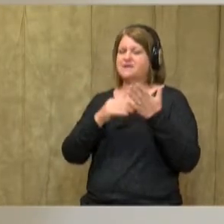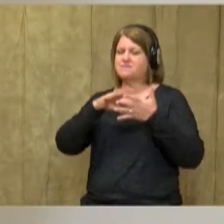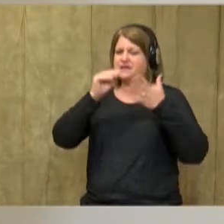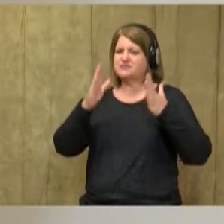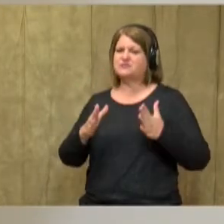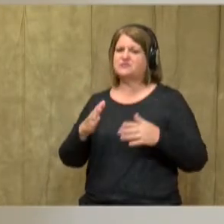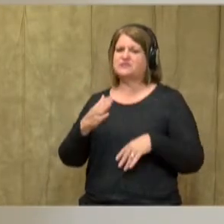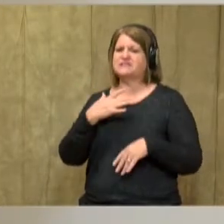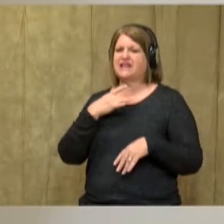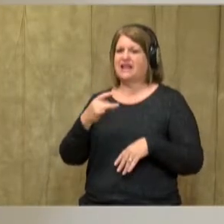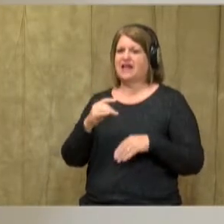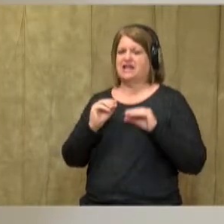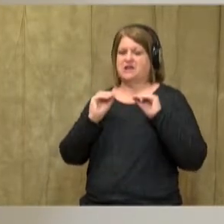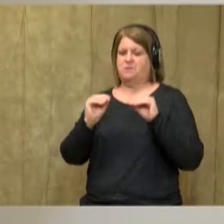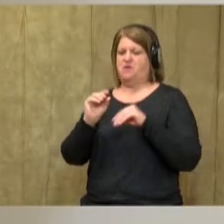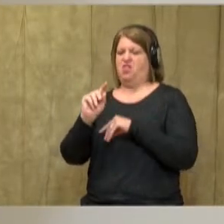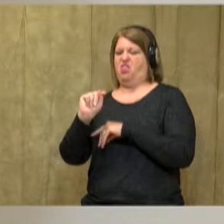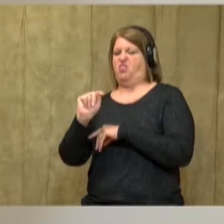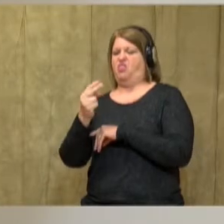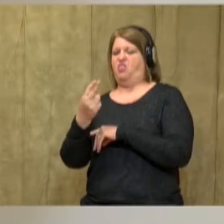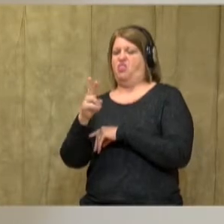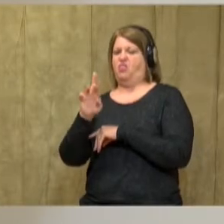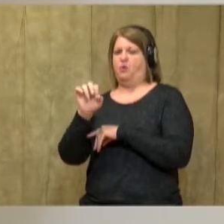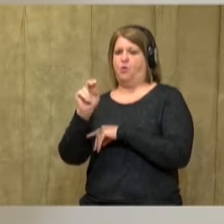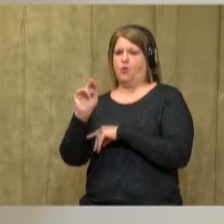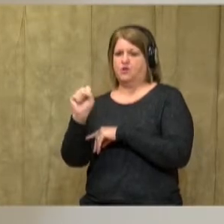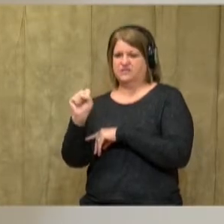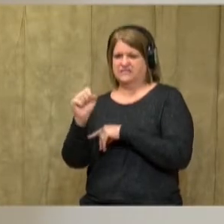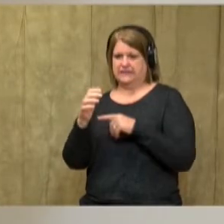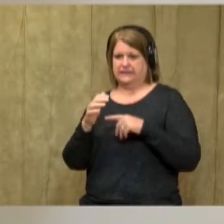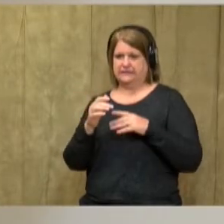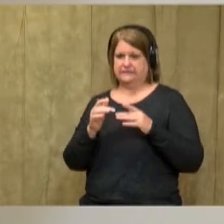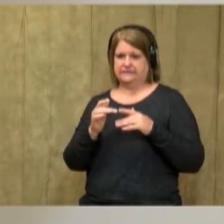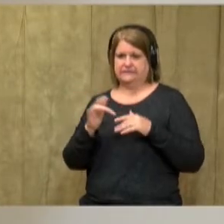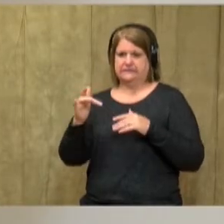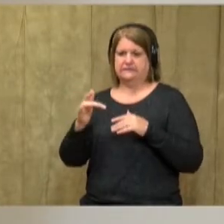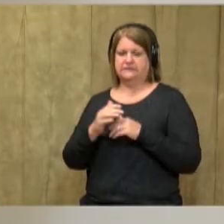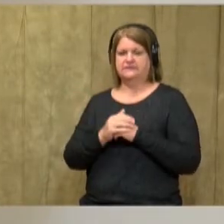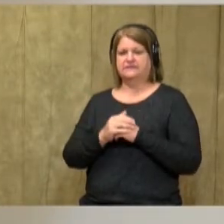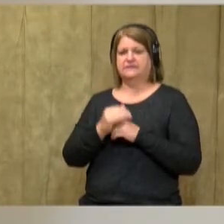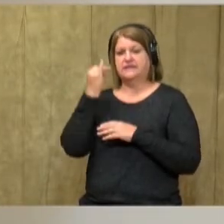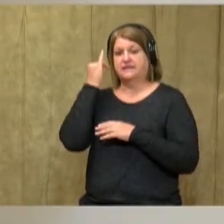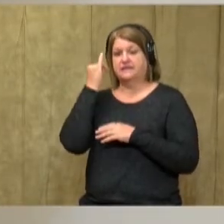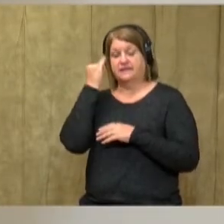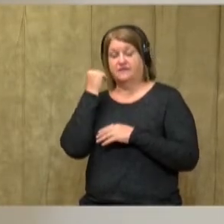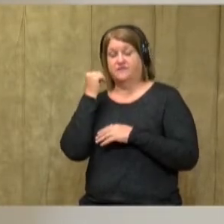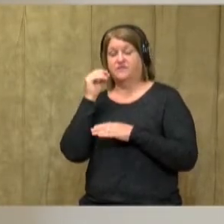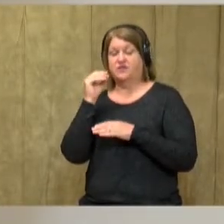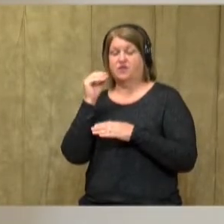add thorns if they're drawing roses. You could do that too.